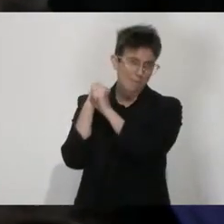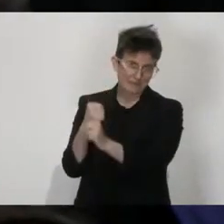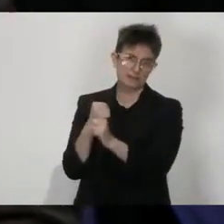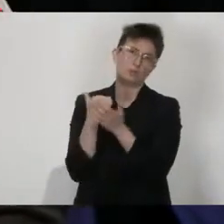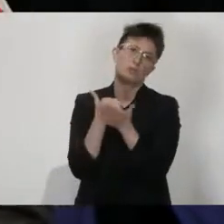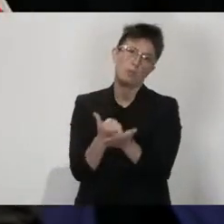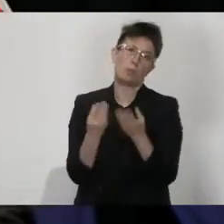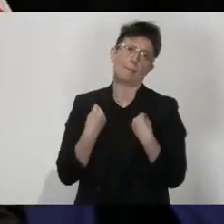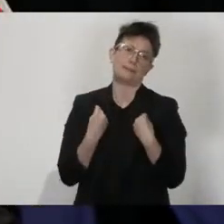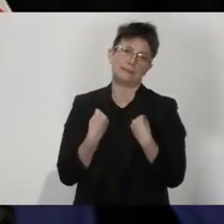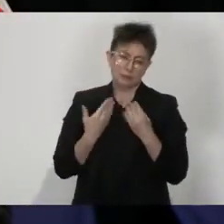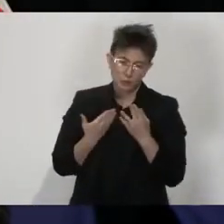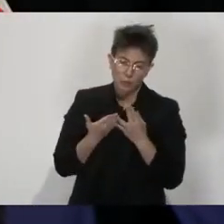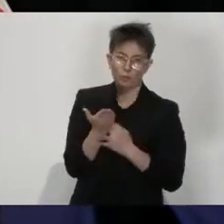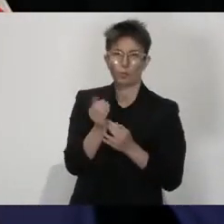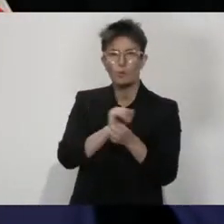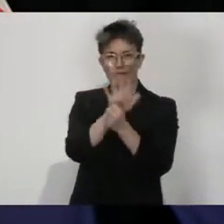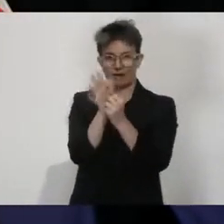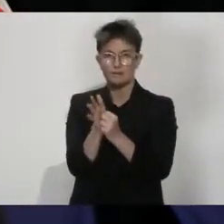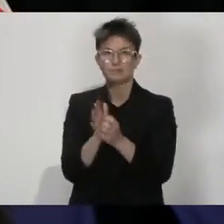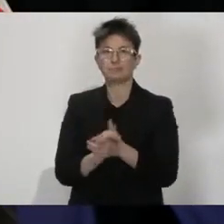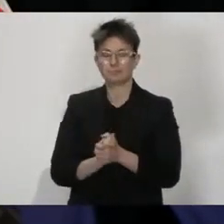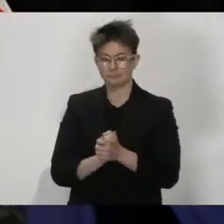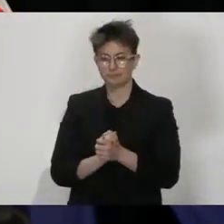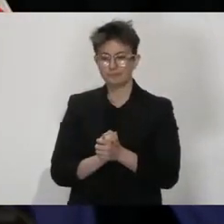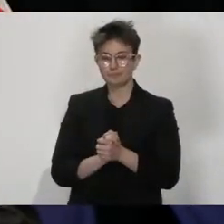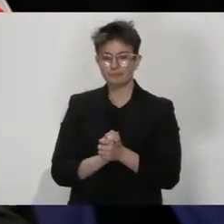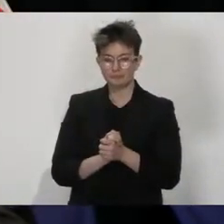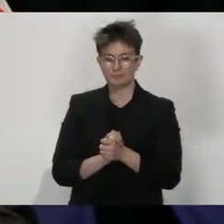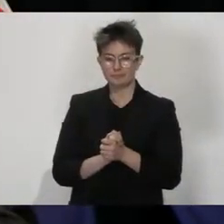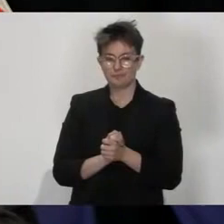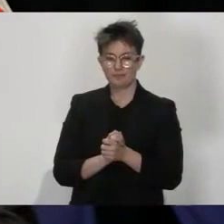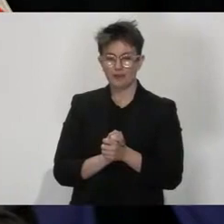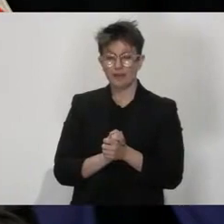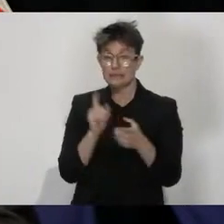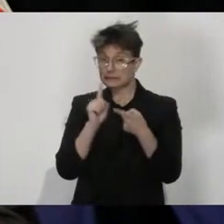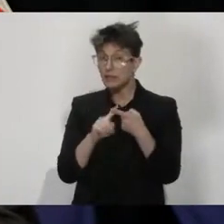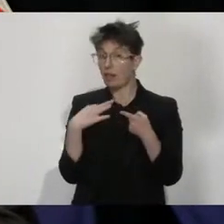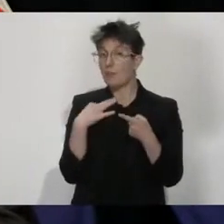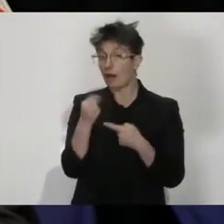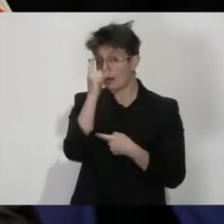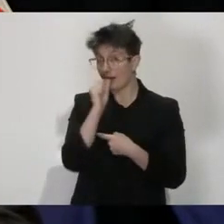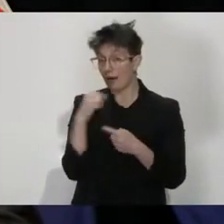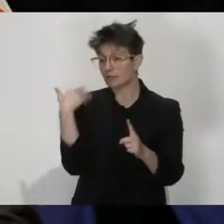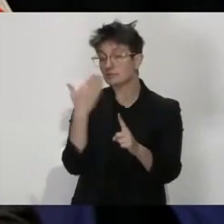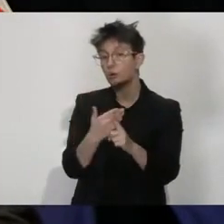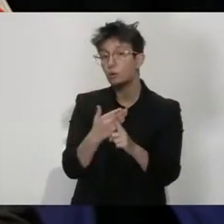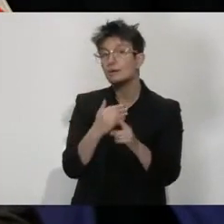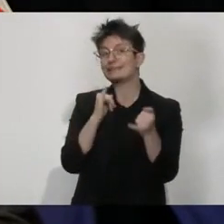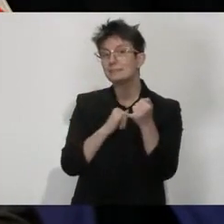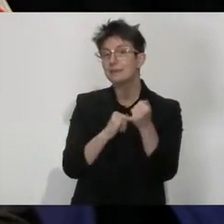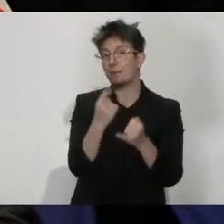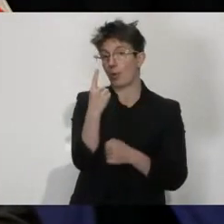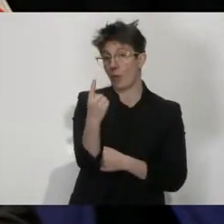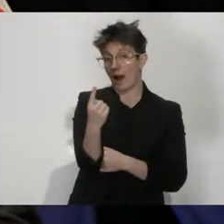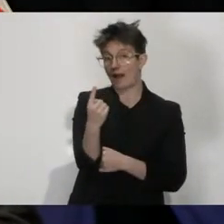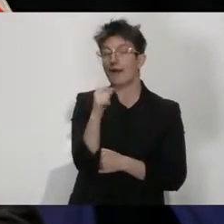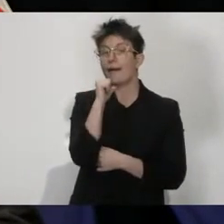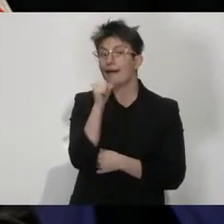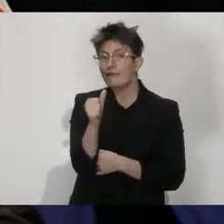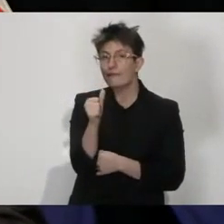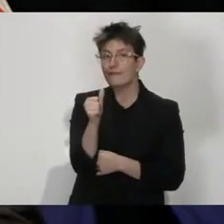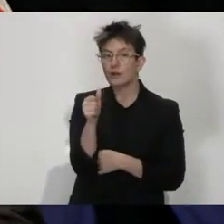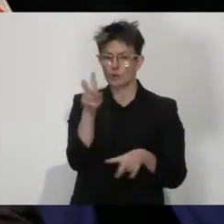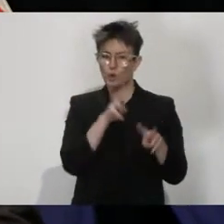businesses that applications for the 8-week wage subsidy extension are open until September 1 if you meet the 40% revenue drop